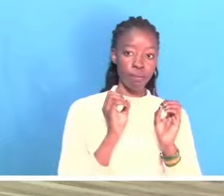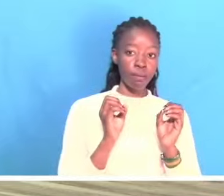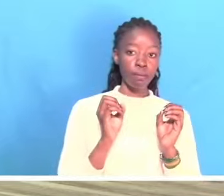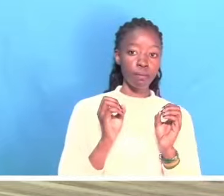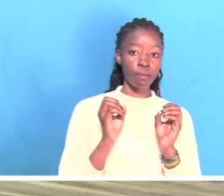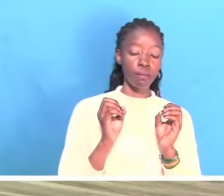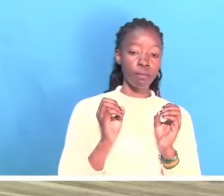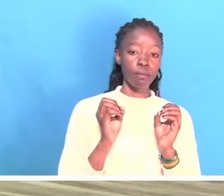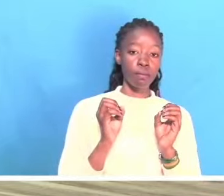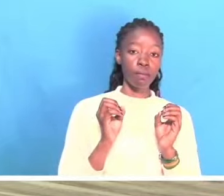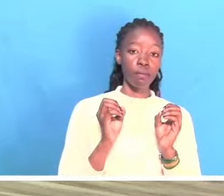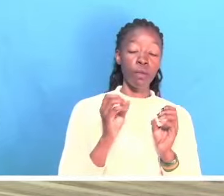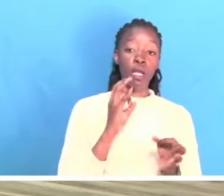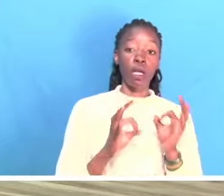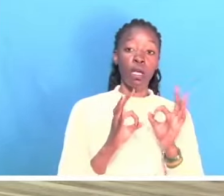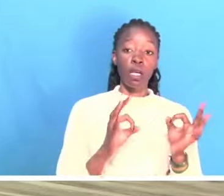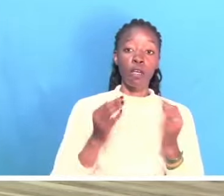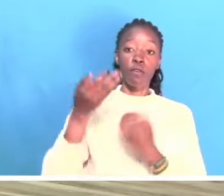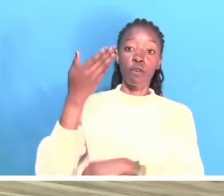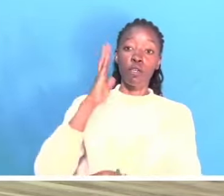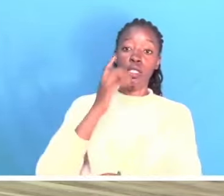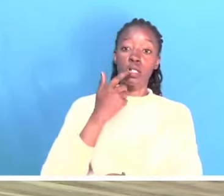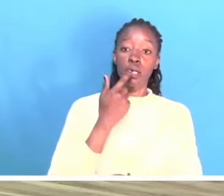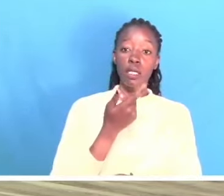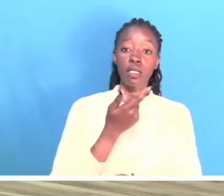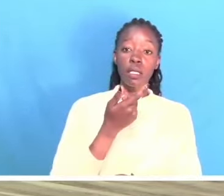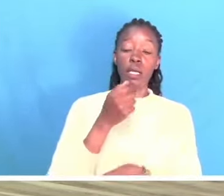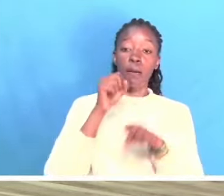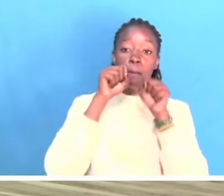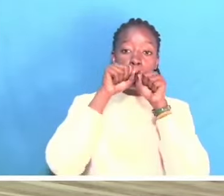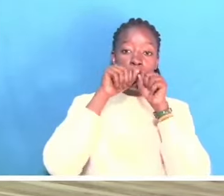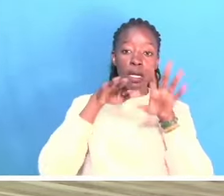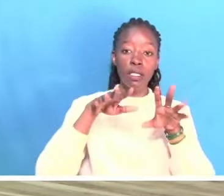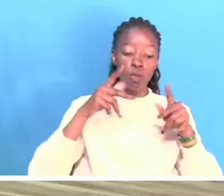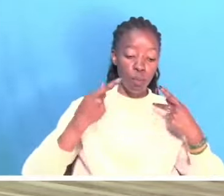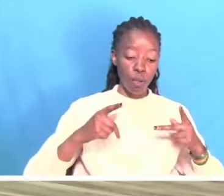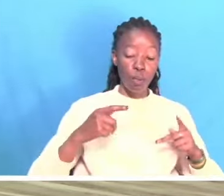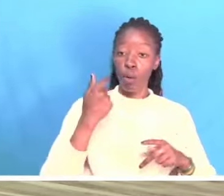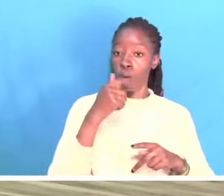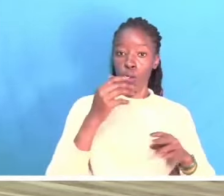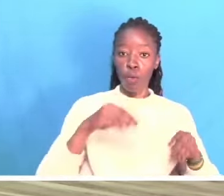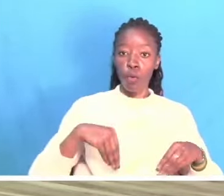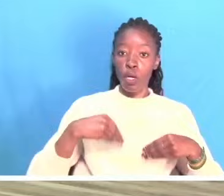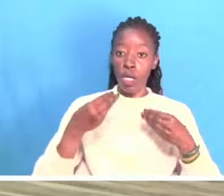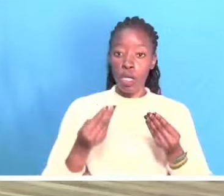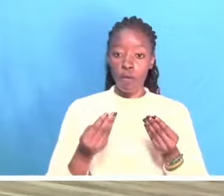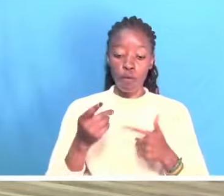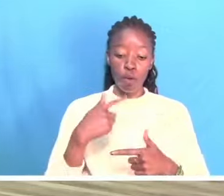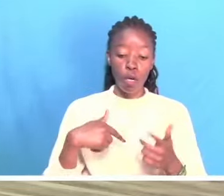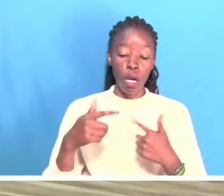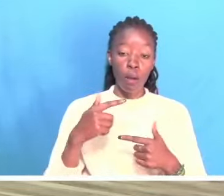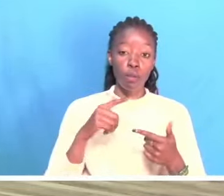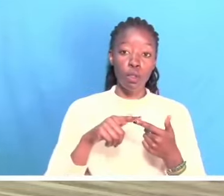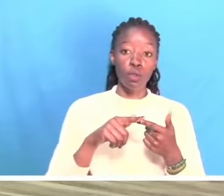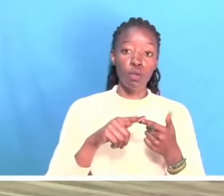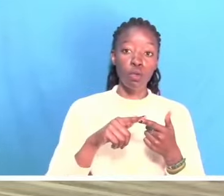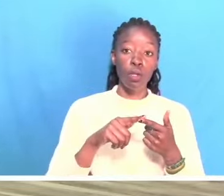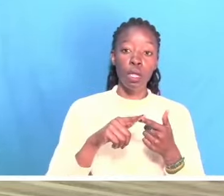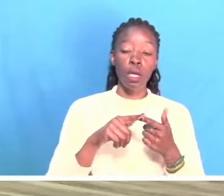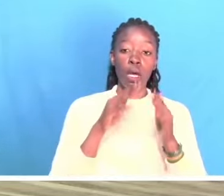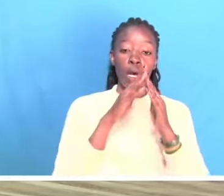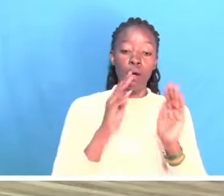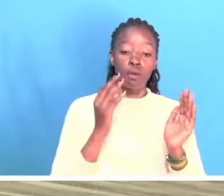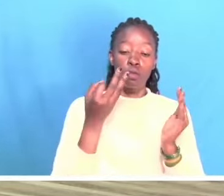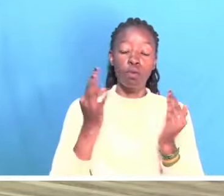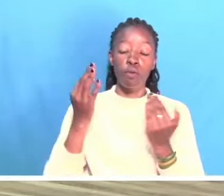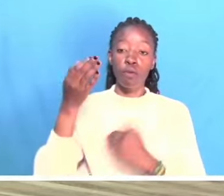unbelief. If God says that he will bless those who give, you come to his house, even as a sinner, you give, the Lord will still bless you.